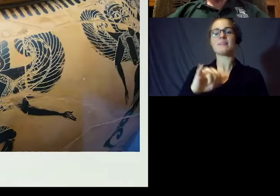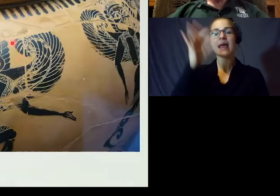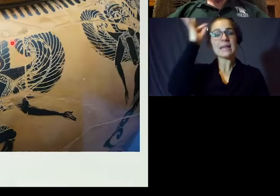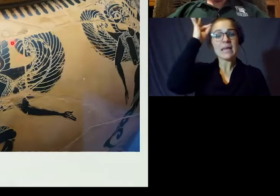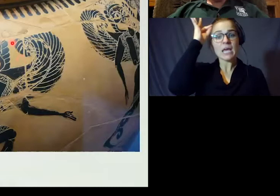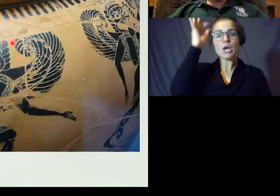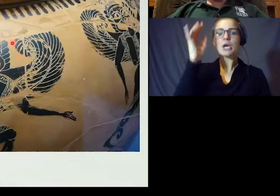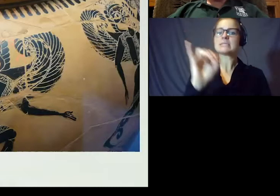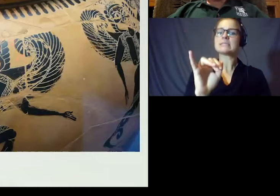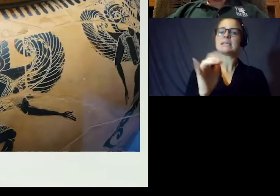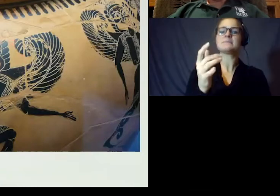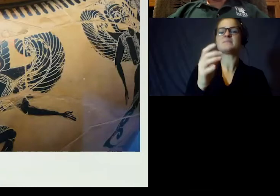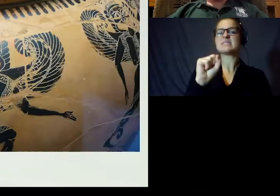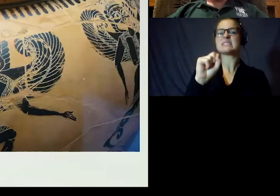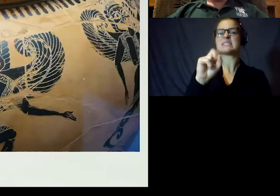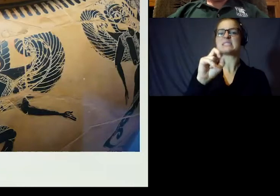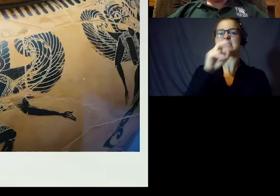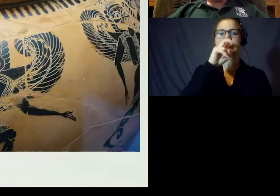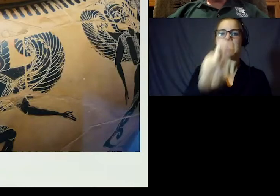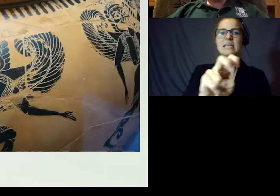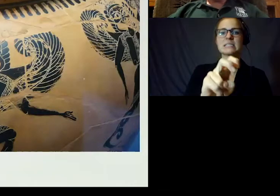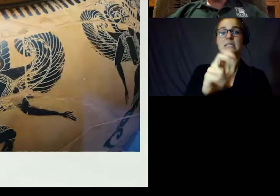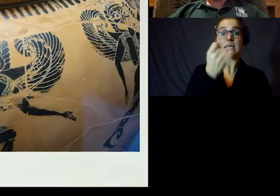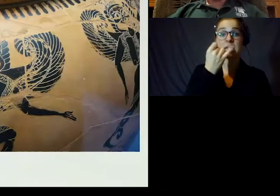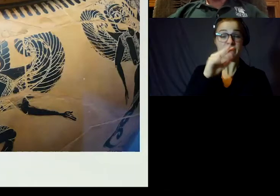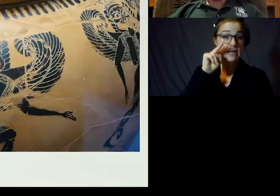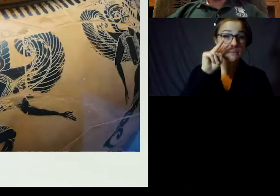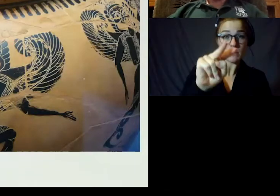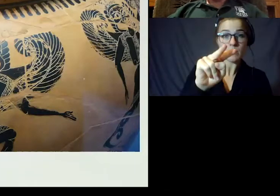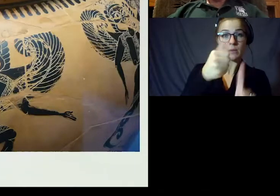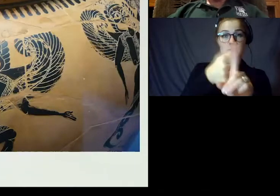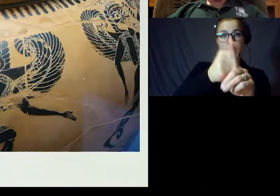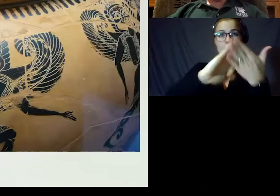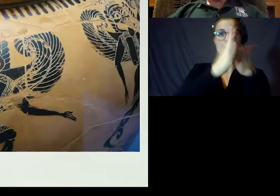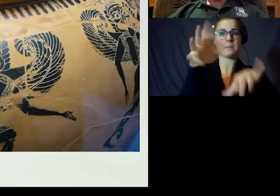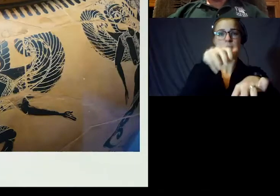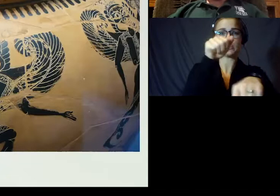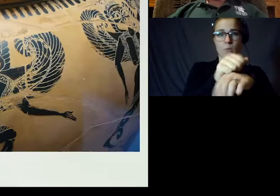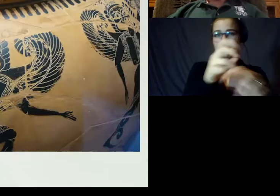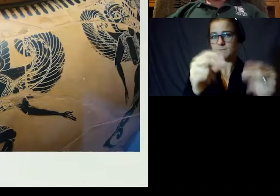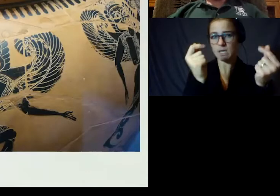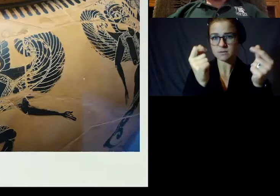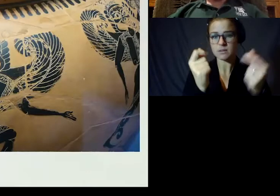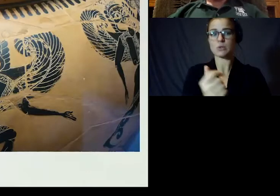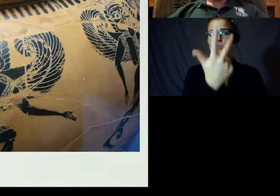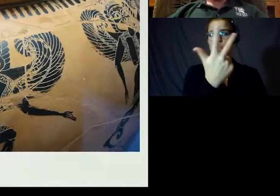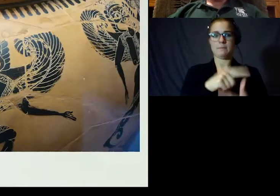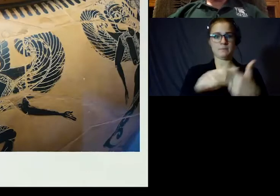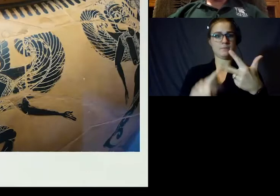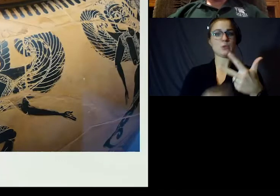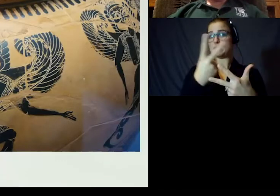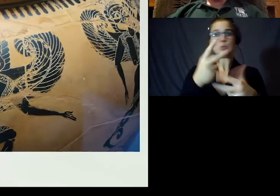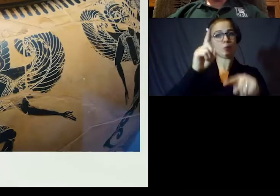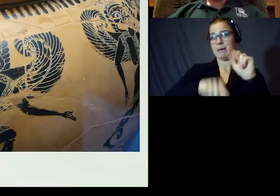snakes, and they can turn you to stone by looking at you. There are 3 of these. 2 of them are immortal, which means they can't be killed.